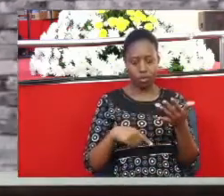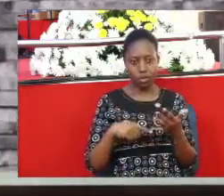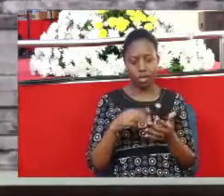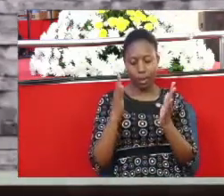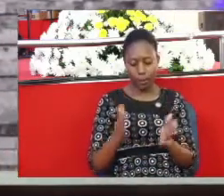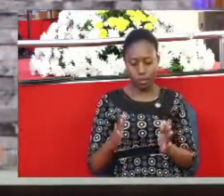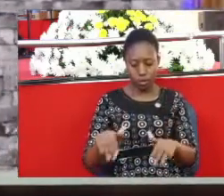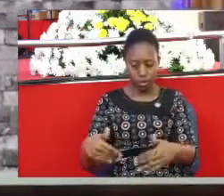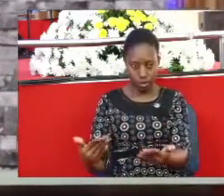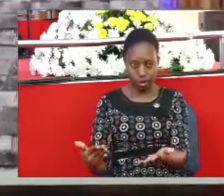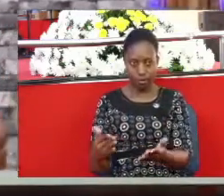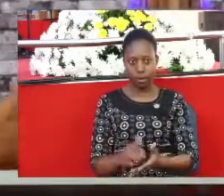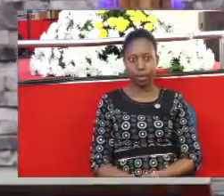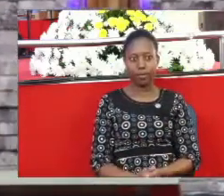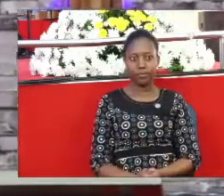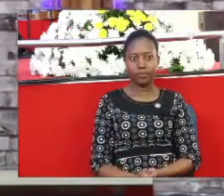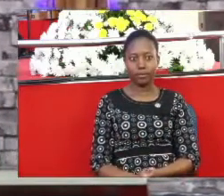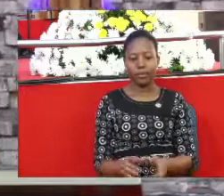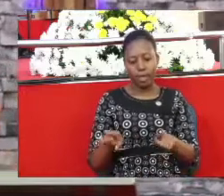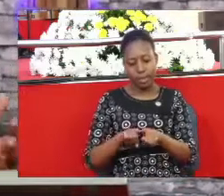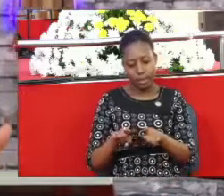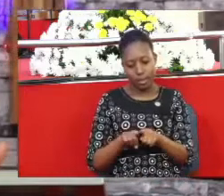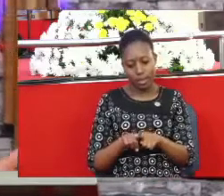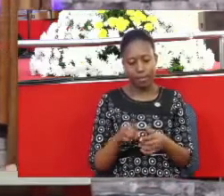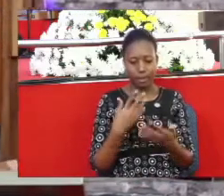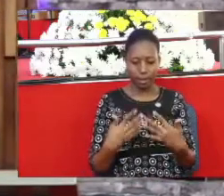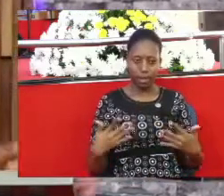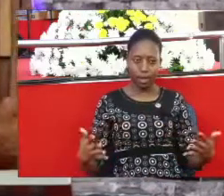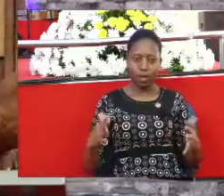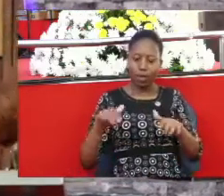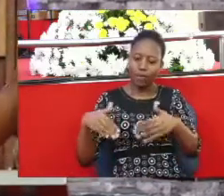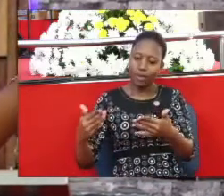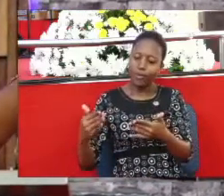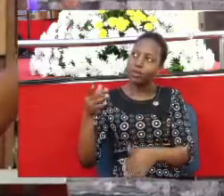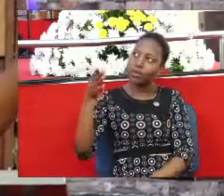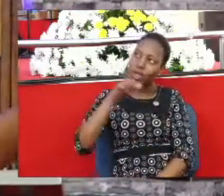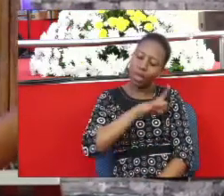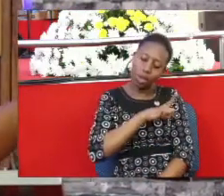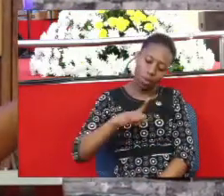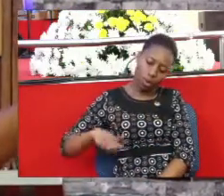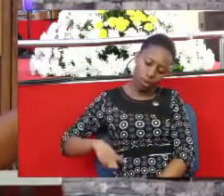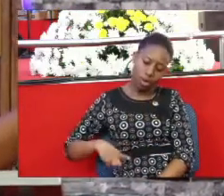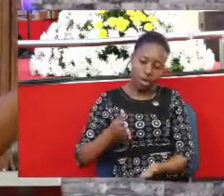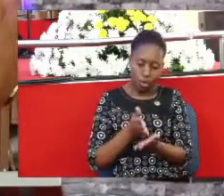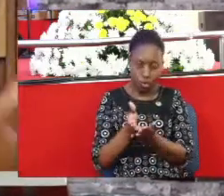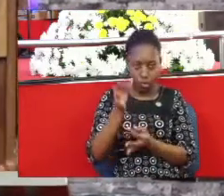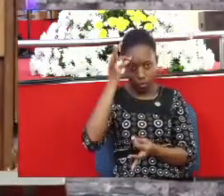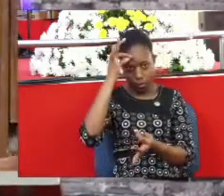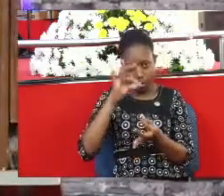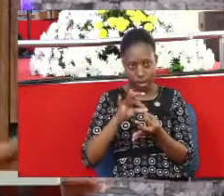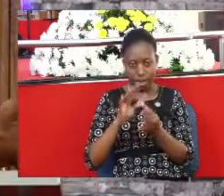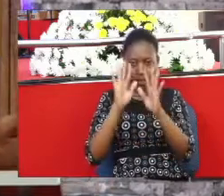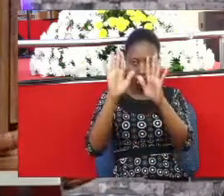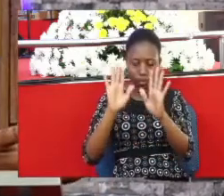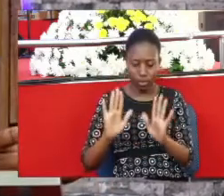is the same thing that as we have given to the Lord, we have walked in faith. Now it is important for us. Otherwise, I have